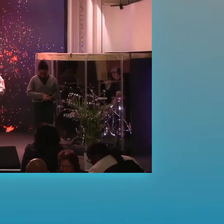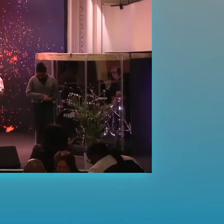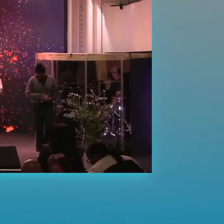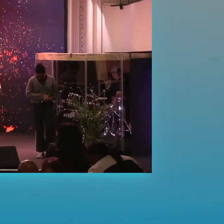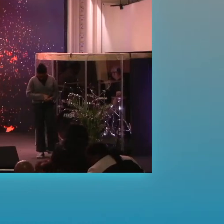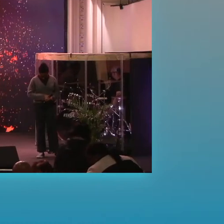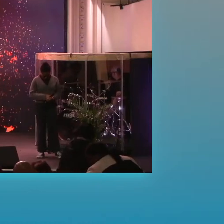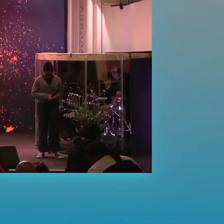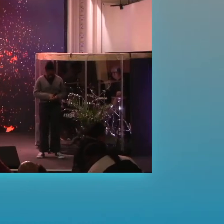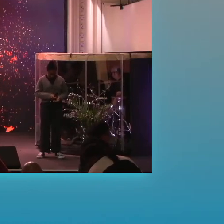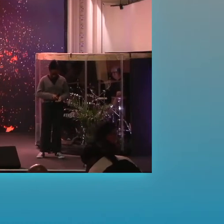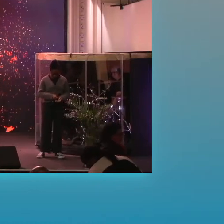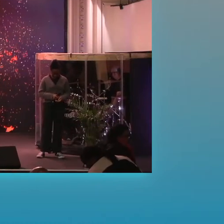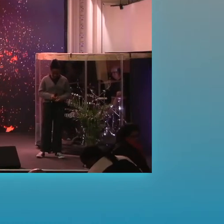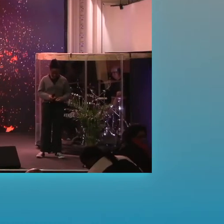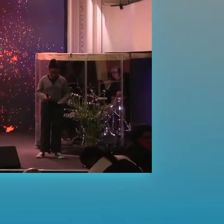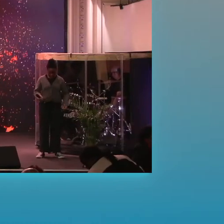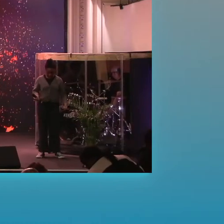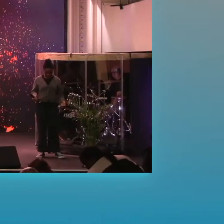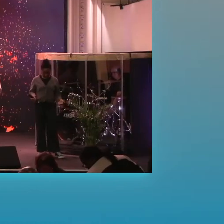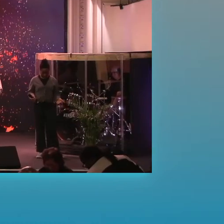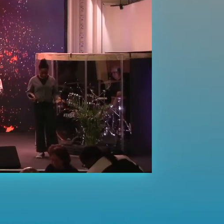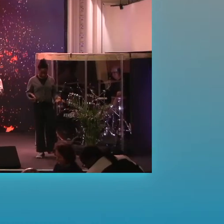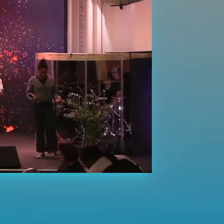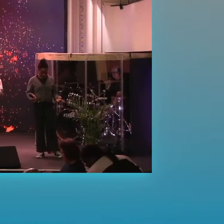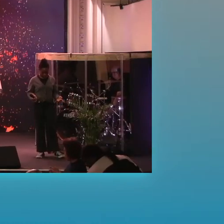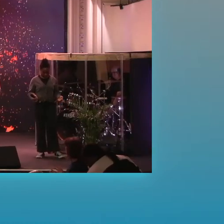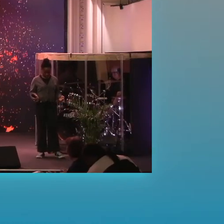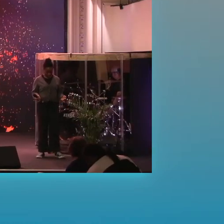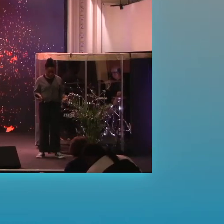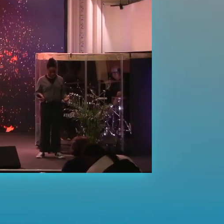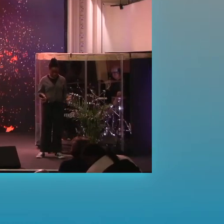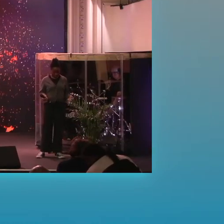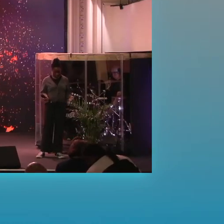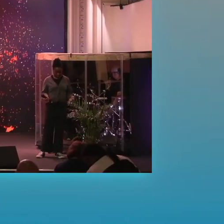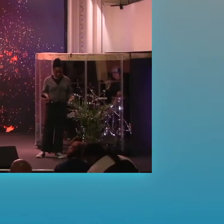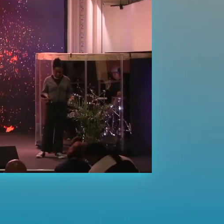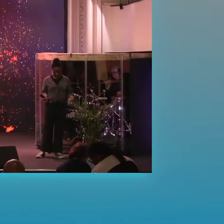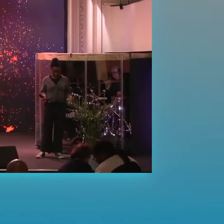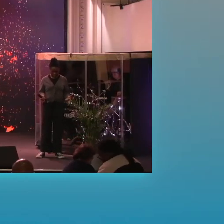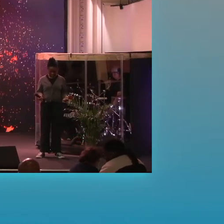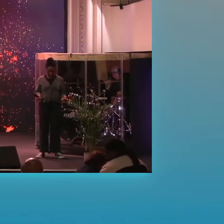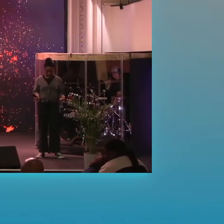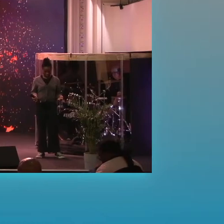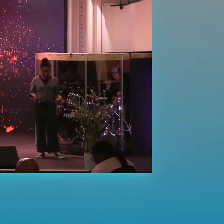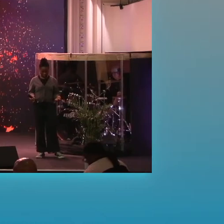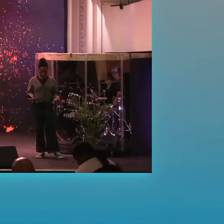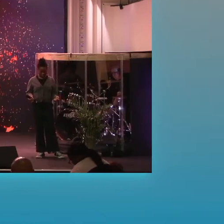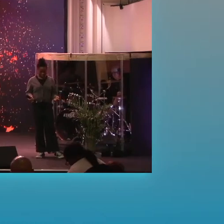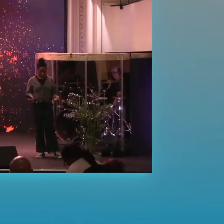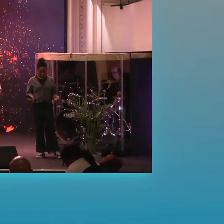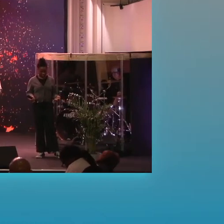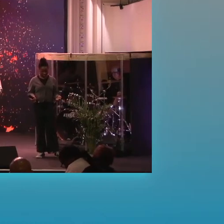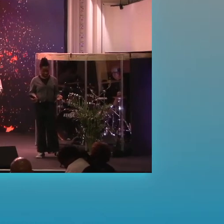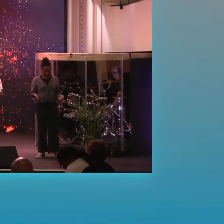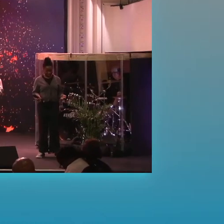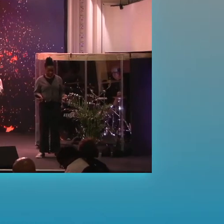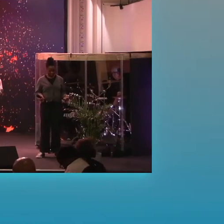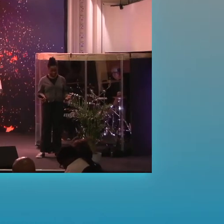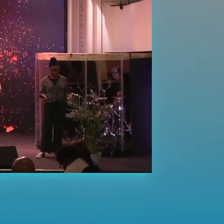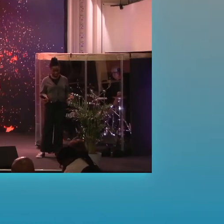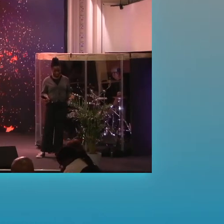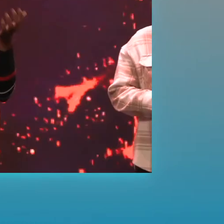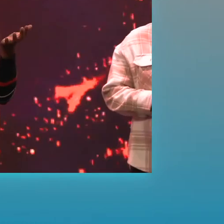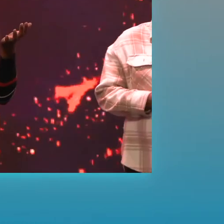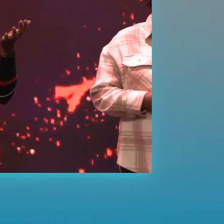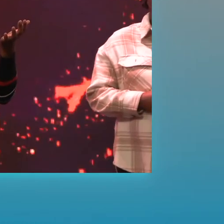Father, we bless you. We welcome you. If you're watching us online, you are welcome in the house of the Lord